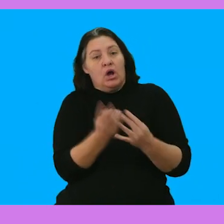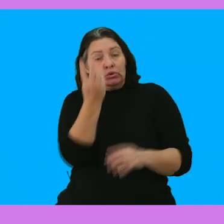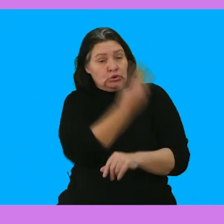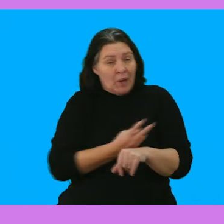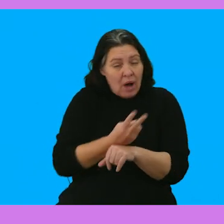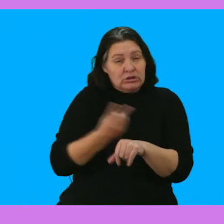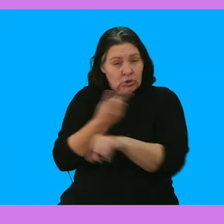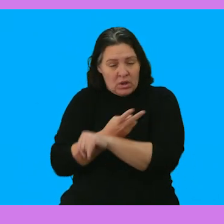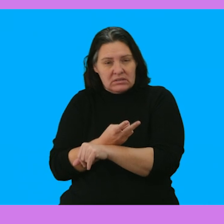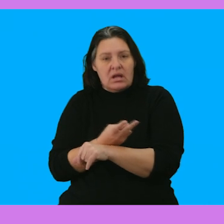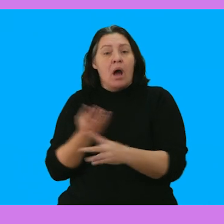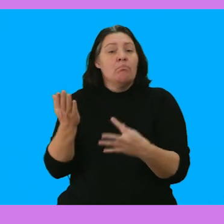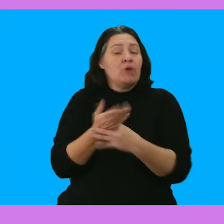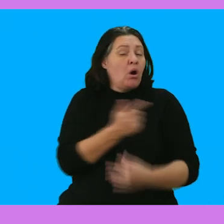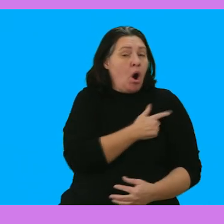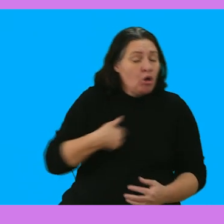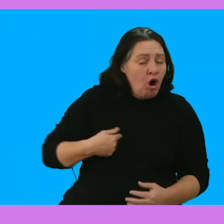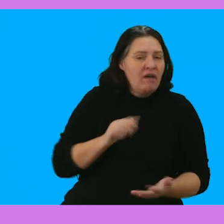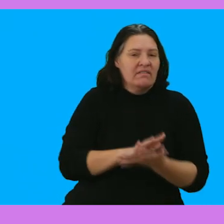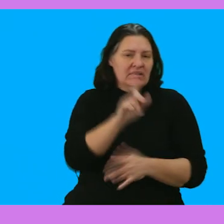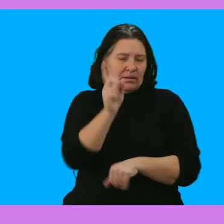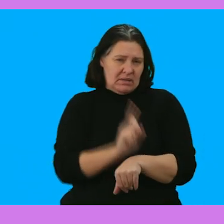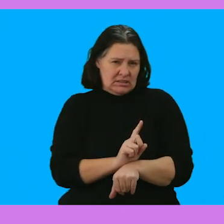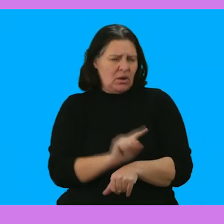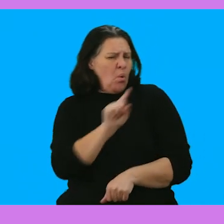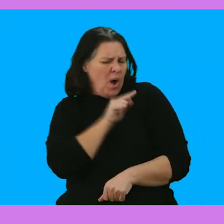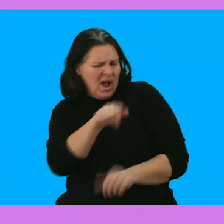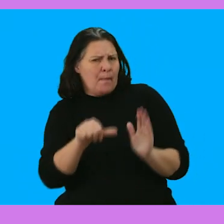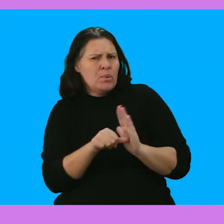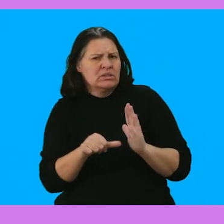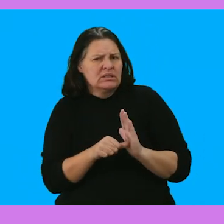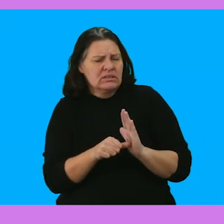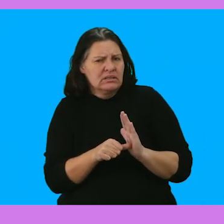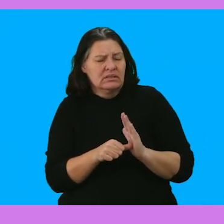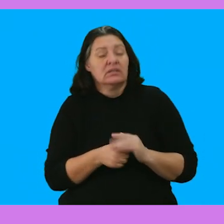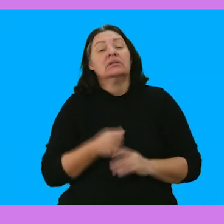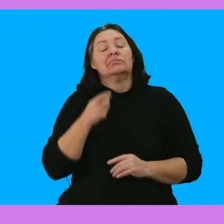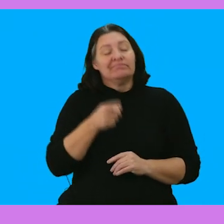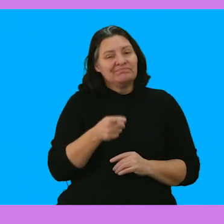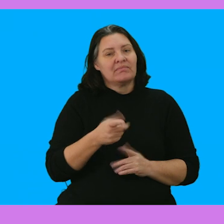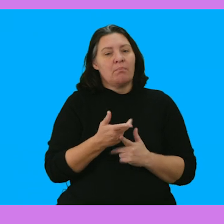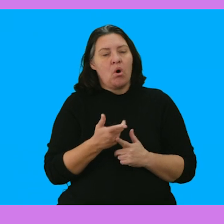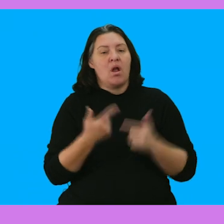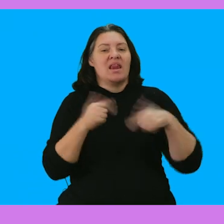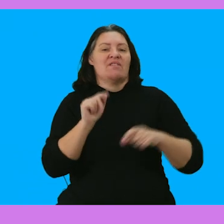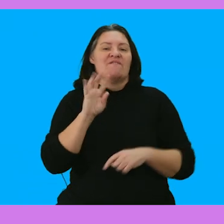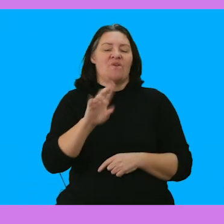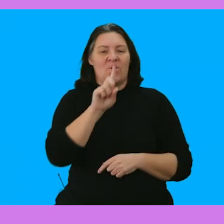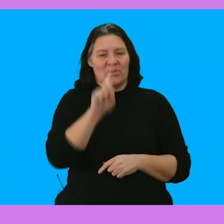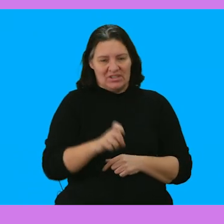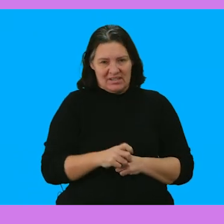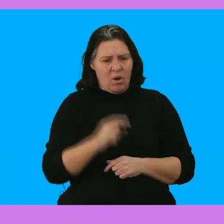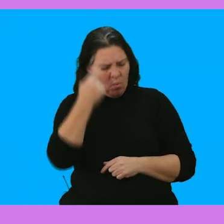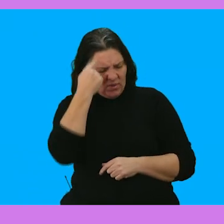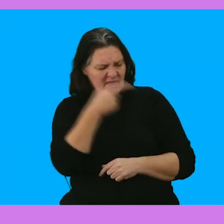after every 2 hours of driving. Why do you think is this important? As you can see, this is now becoming a level